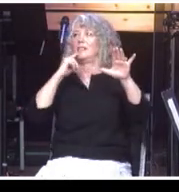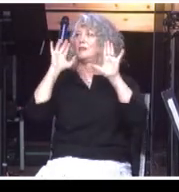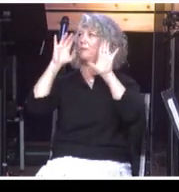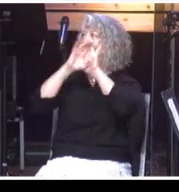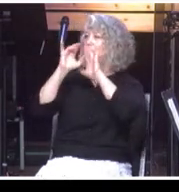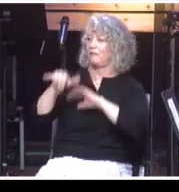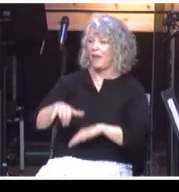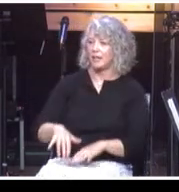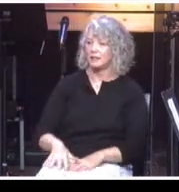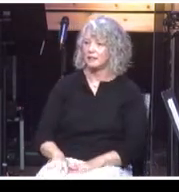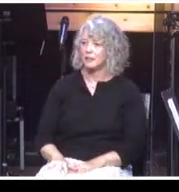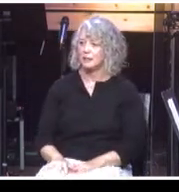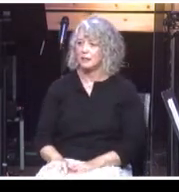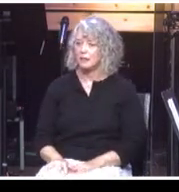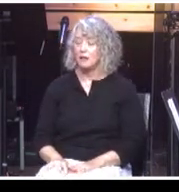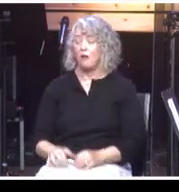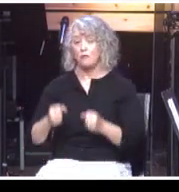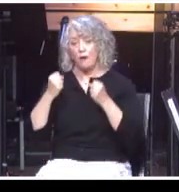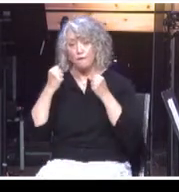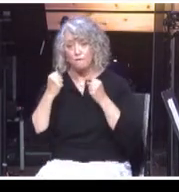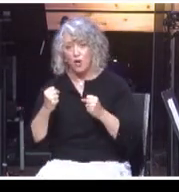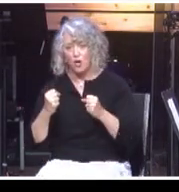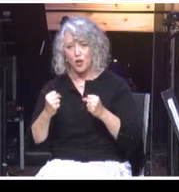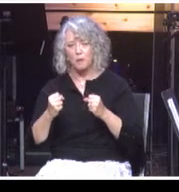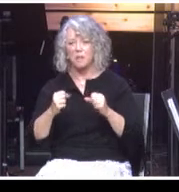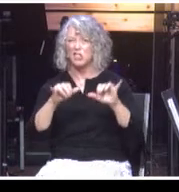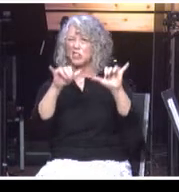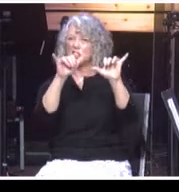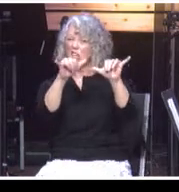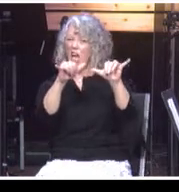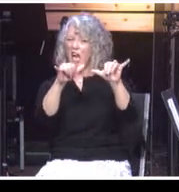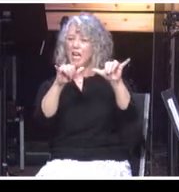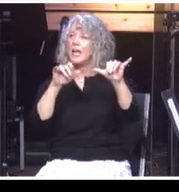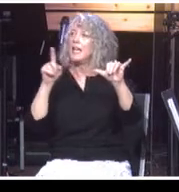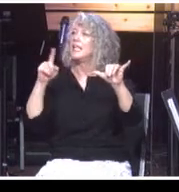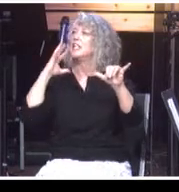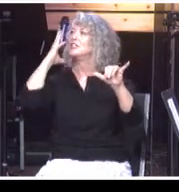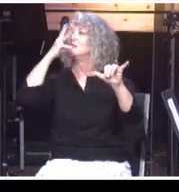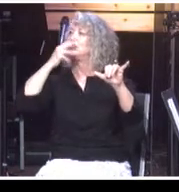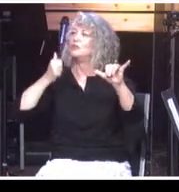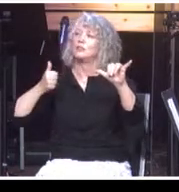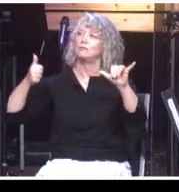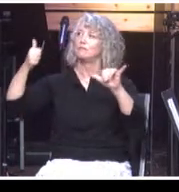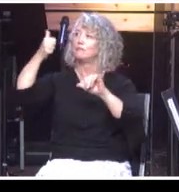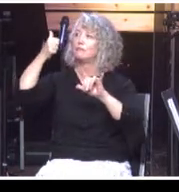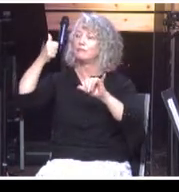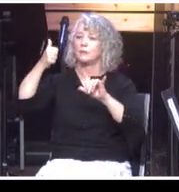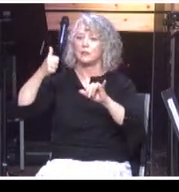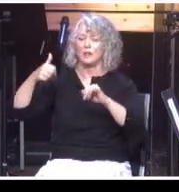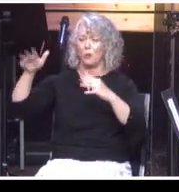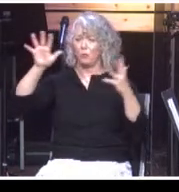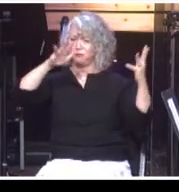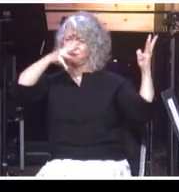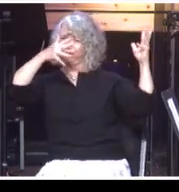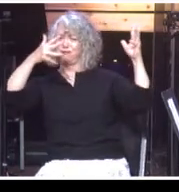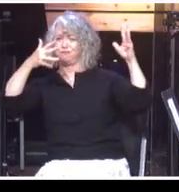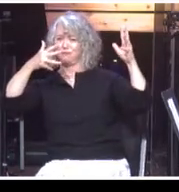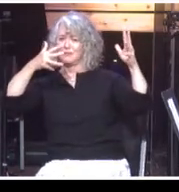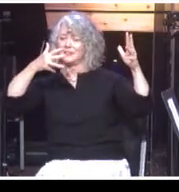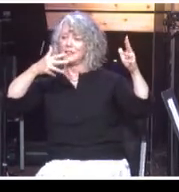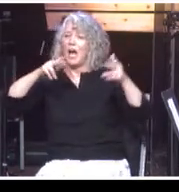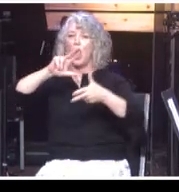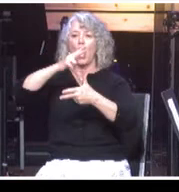Spurgeon said this, he said, the firm and unmoved, lofty and sublime, as winds and hurricanes cannot shake an